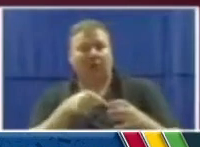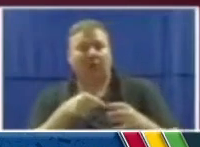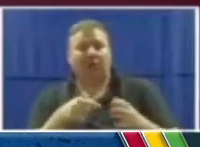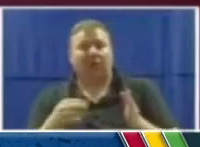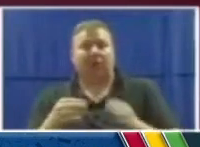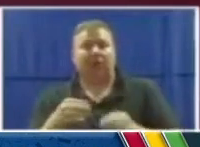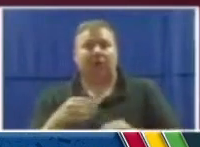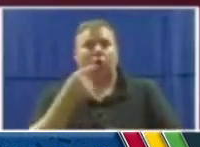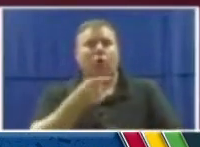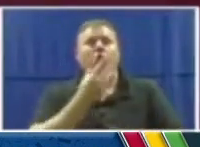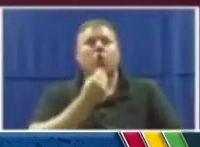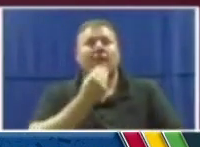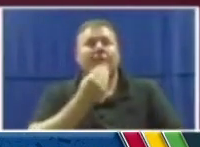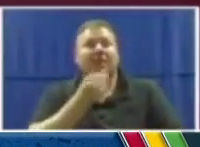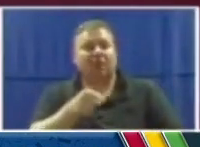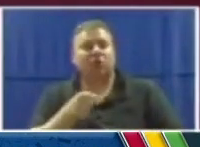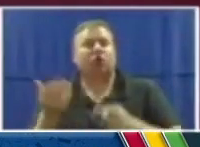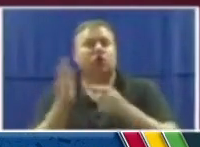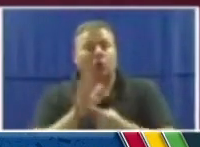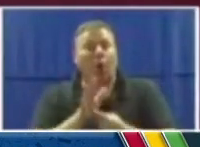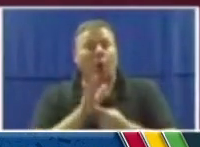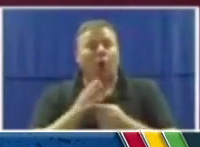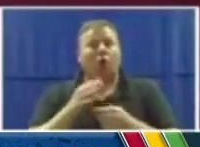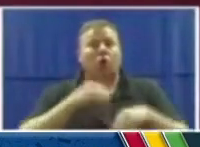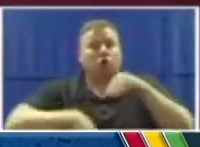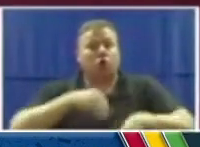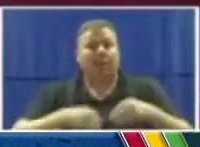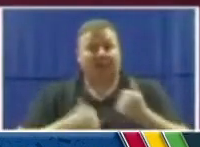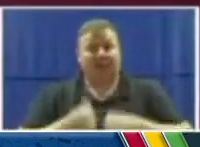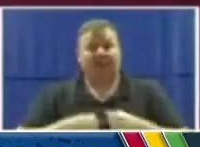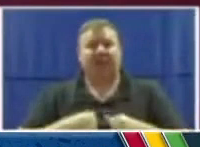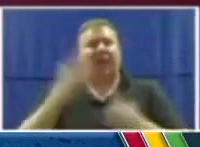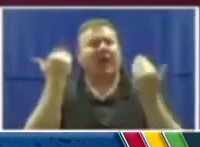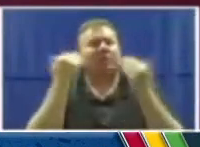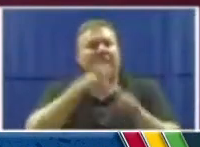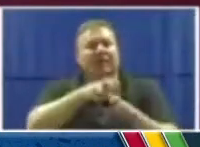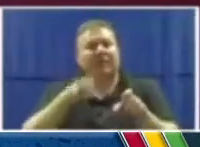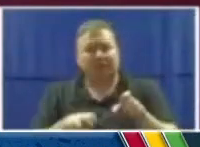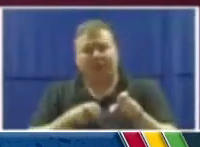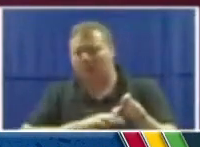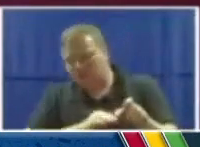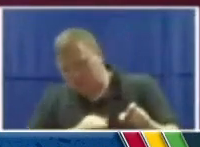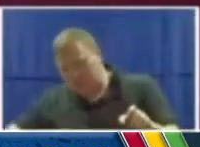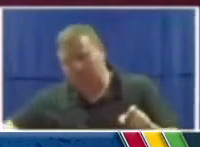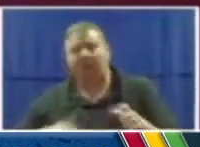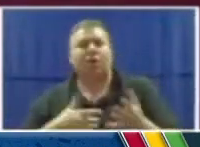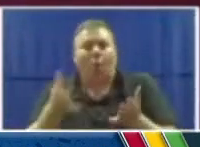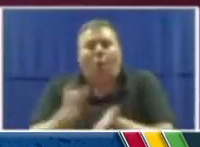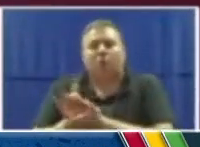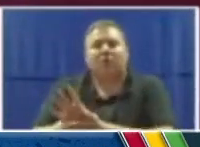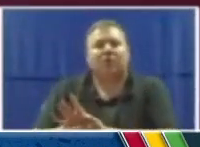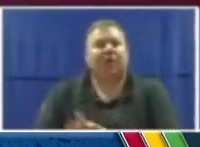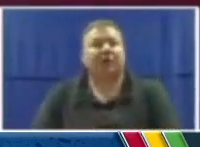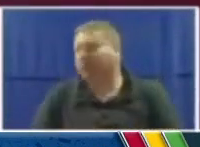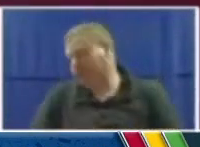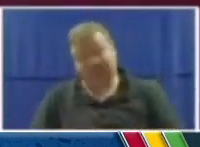minister like Kweri Mantashe in corrupt activities, you'd expect him to step down, step aside, or be suspended. But